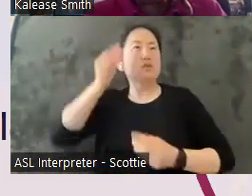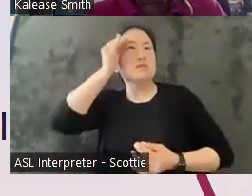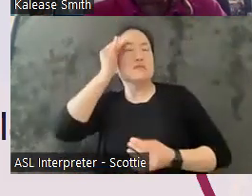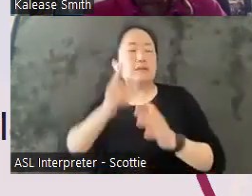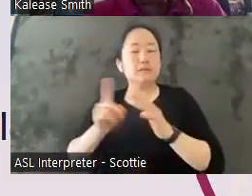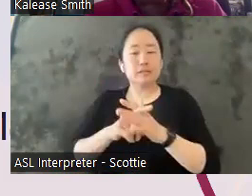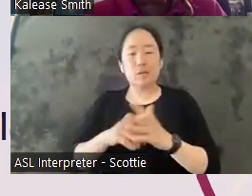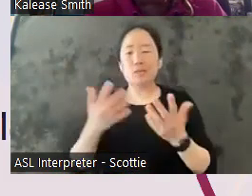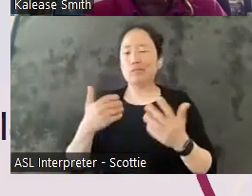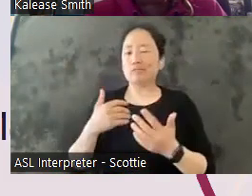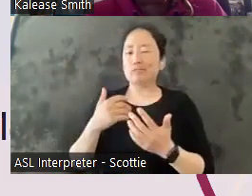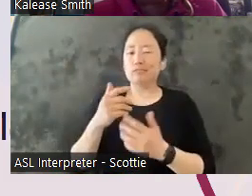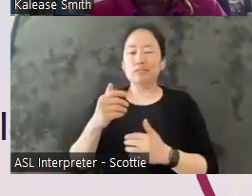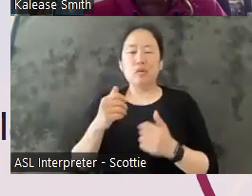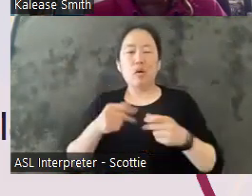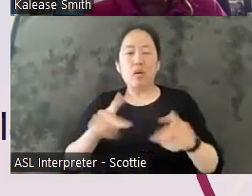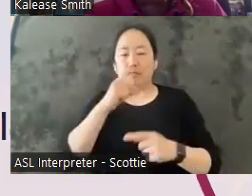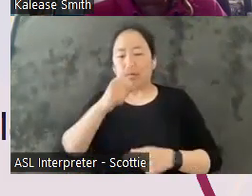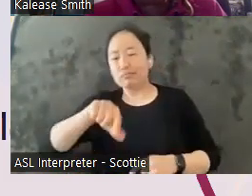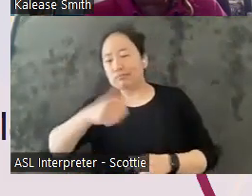to the chat or the Q&A section.